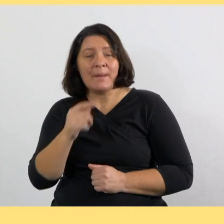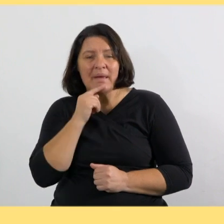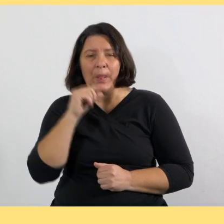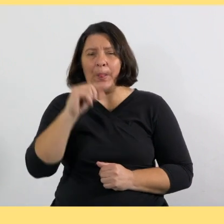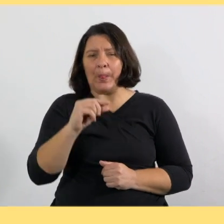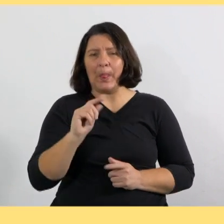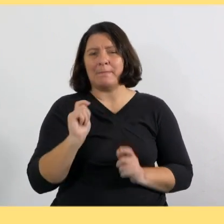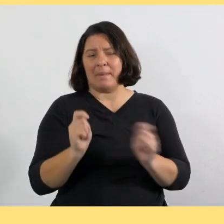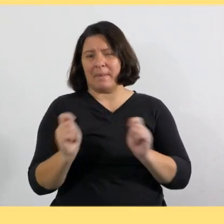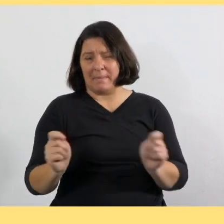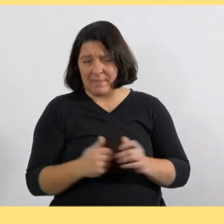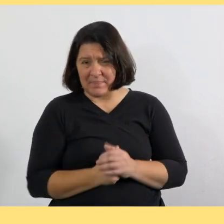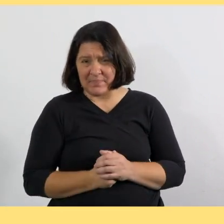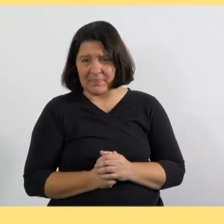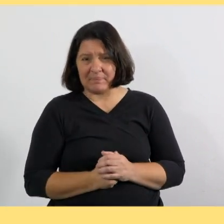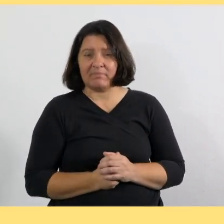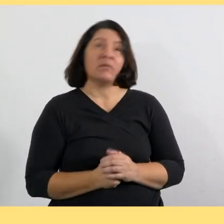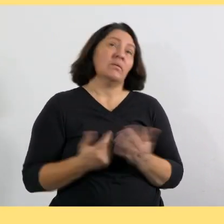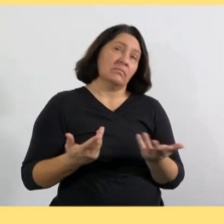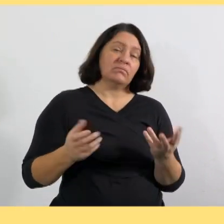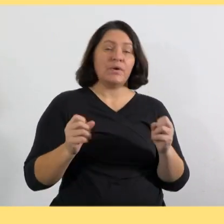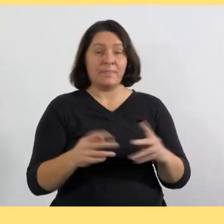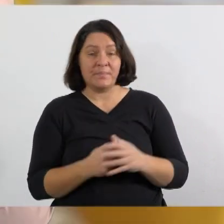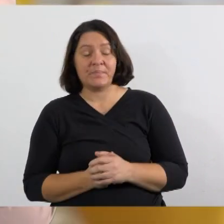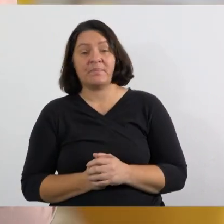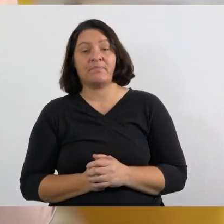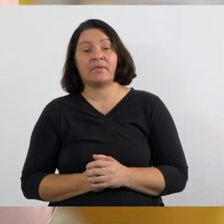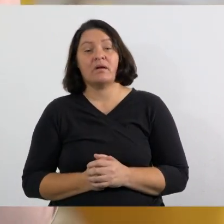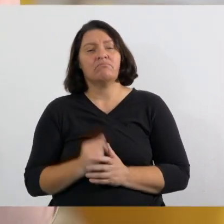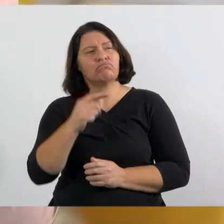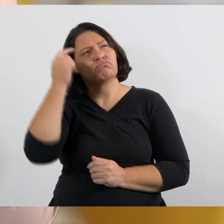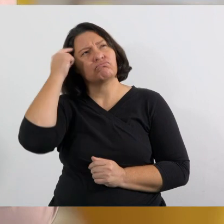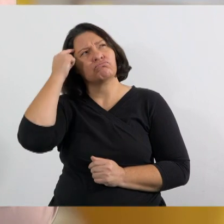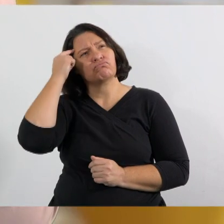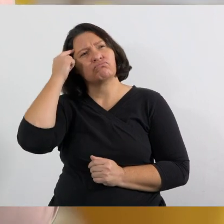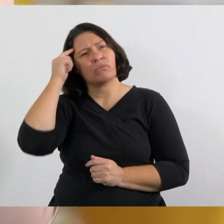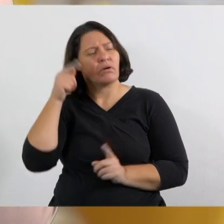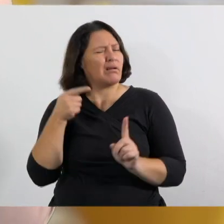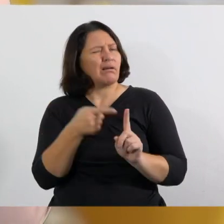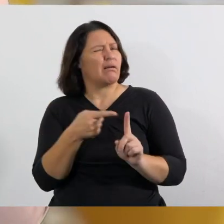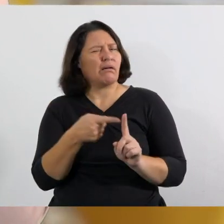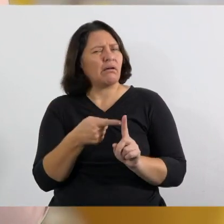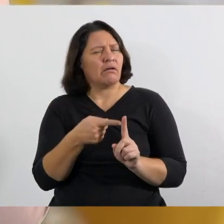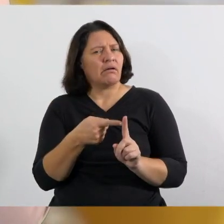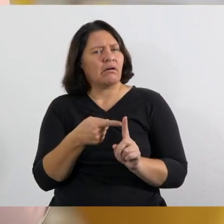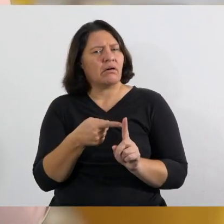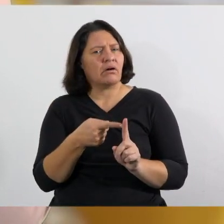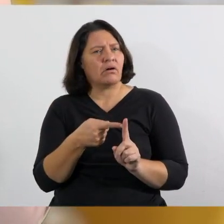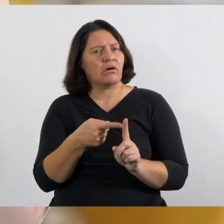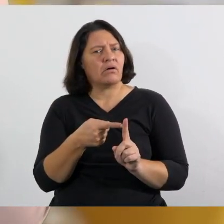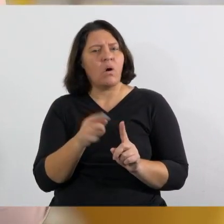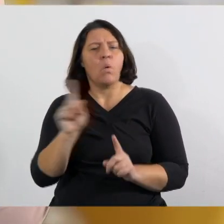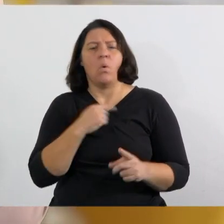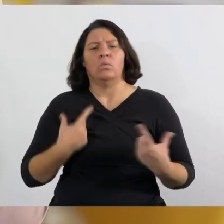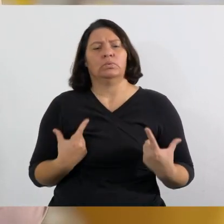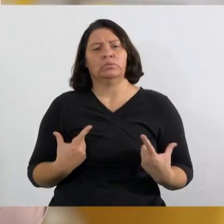payments. Small cash payments. Okay? Now, when you think of it, what would we be